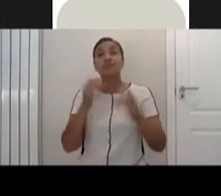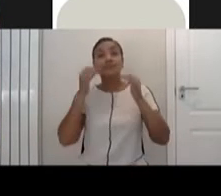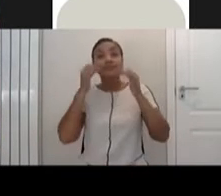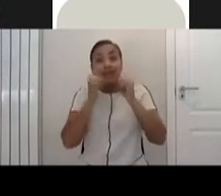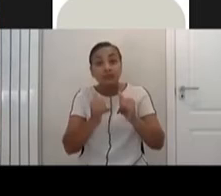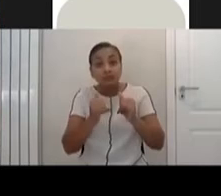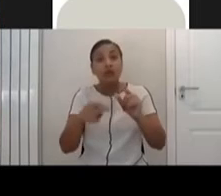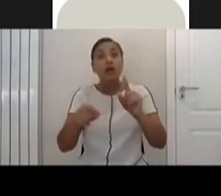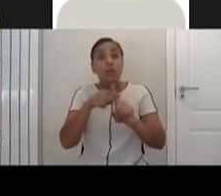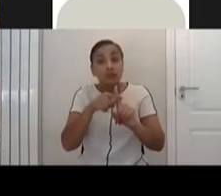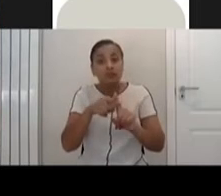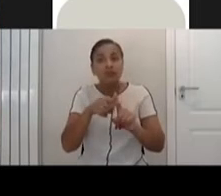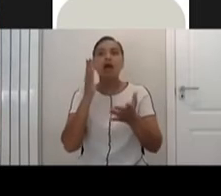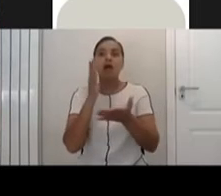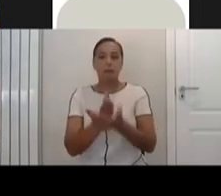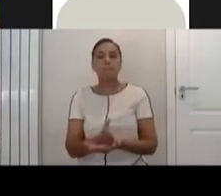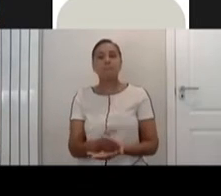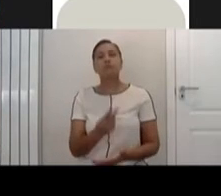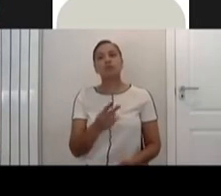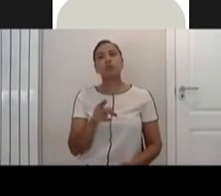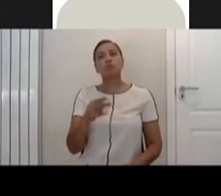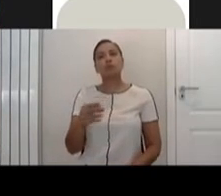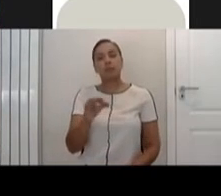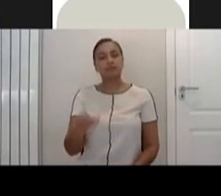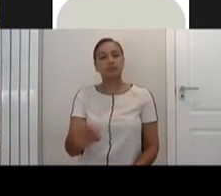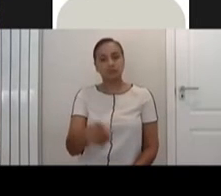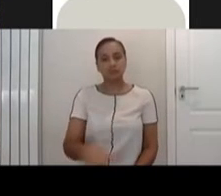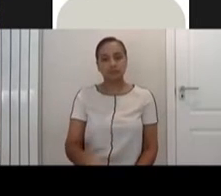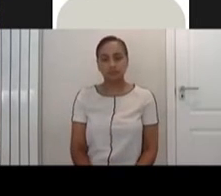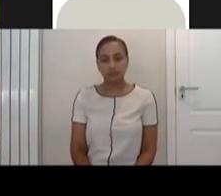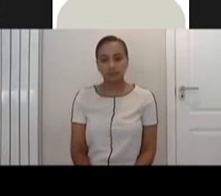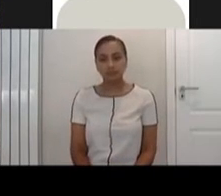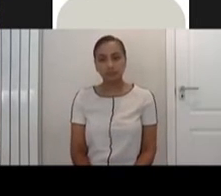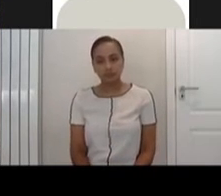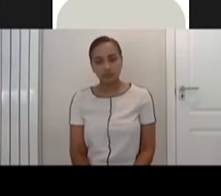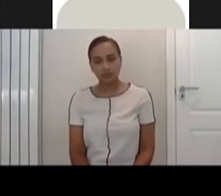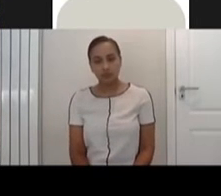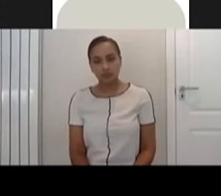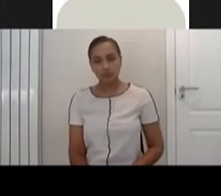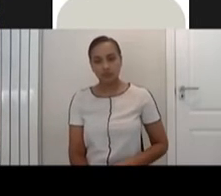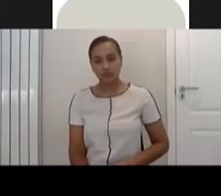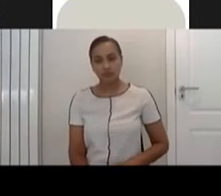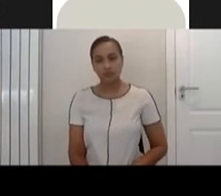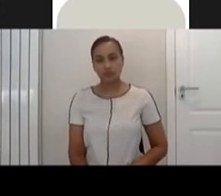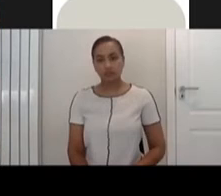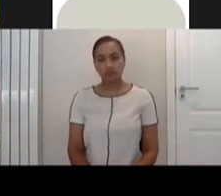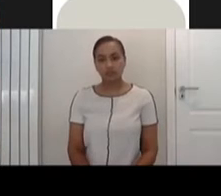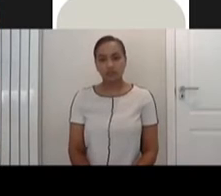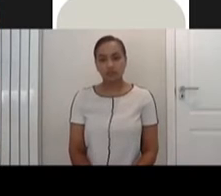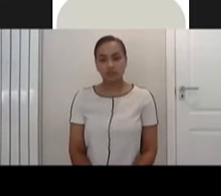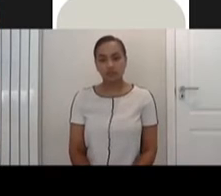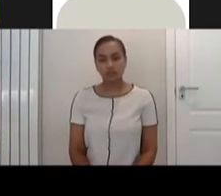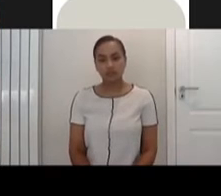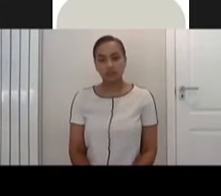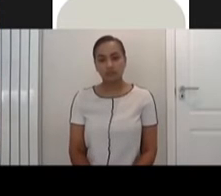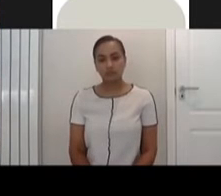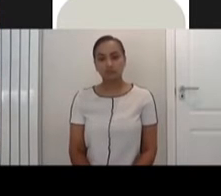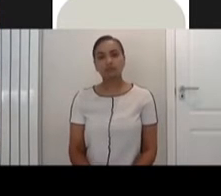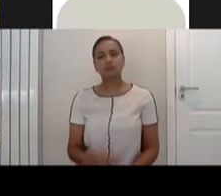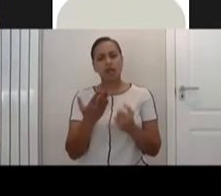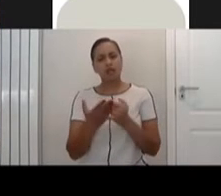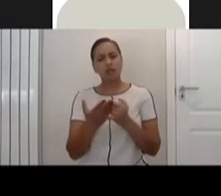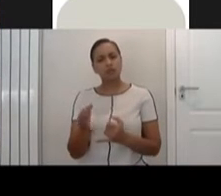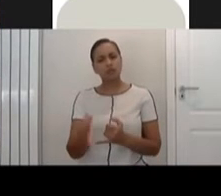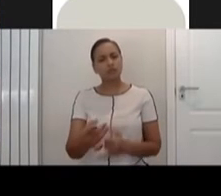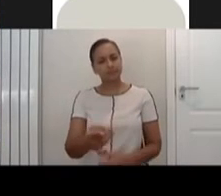might have something and therefore are checking it out. Okay. Yes. All right, thank you. Then just the final one, and then we will absolutely move on to Glenn, was a